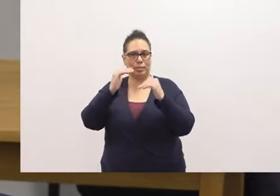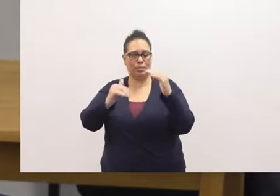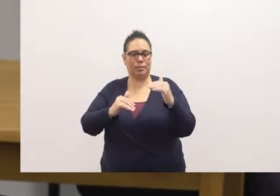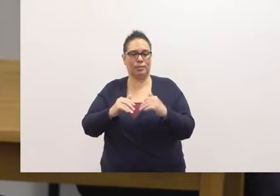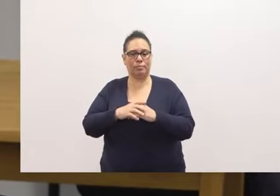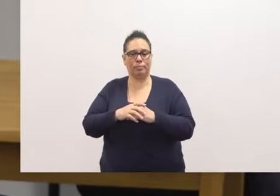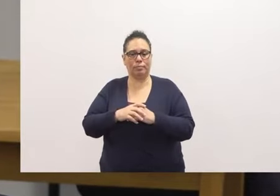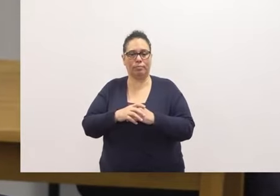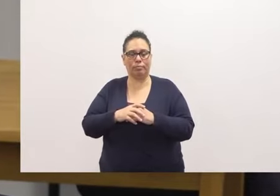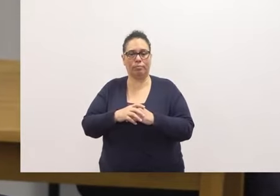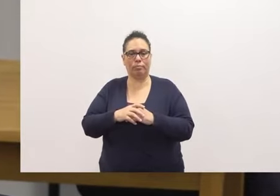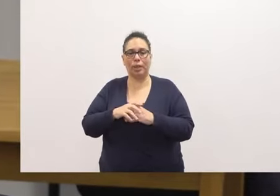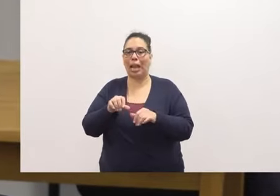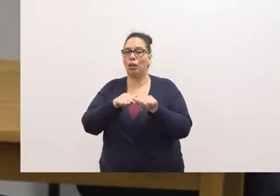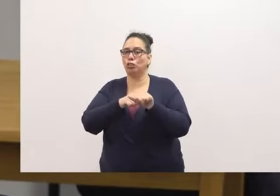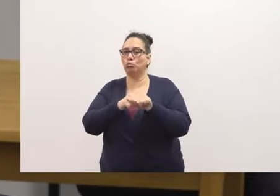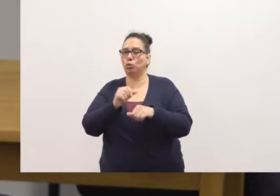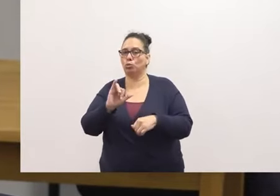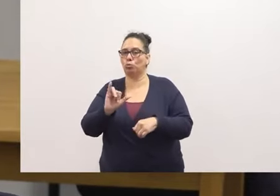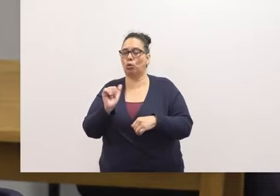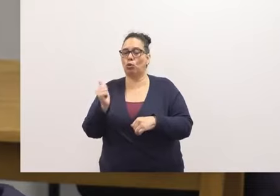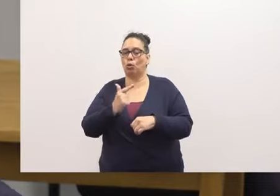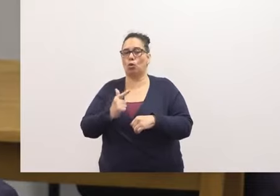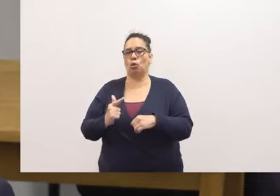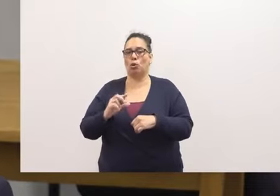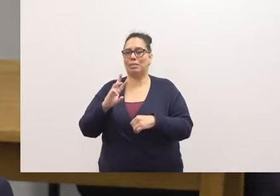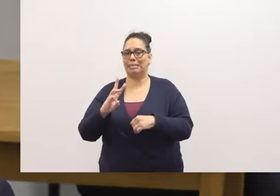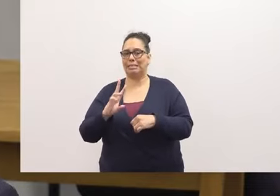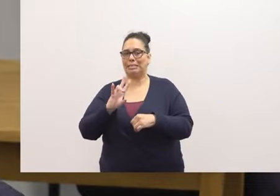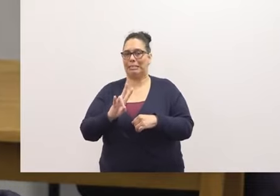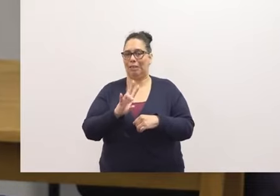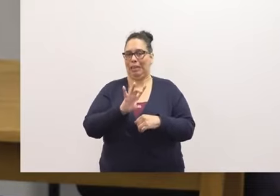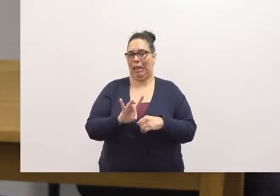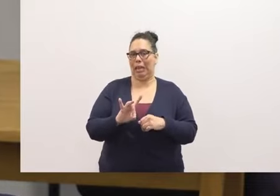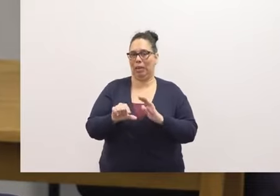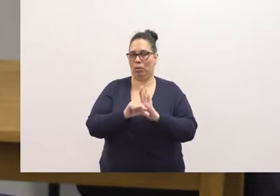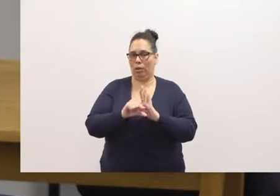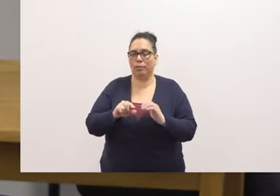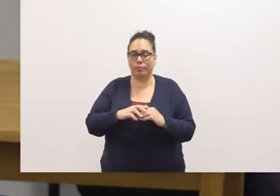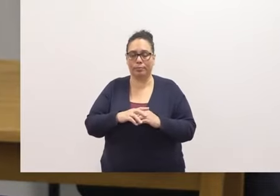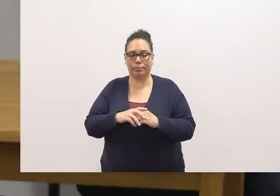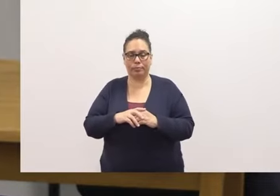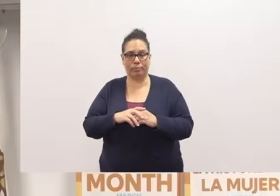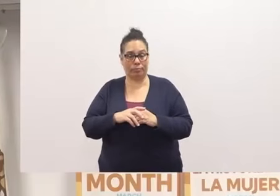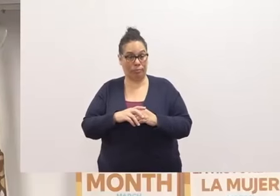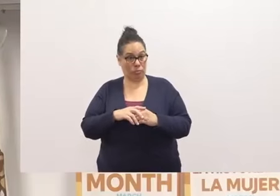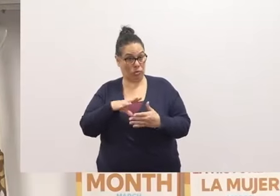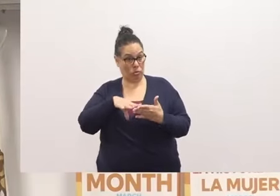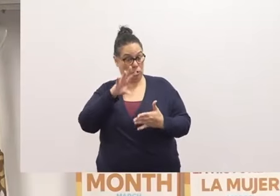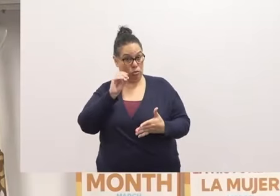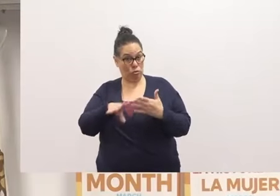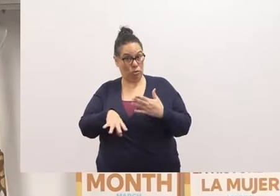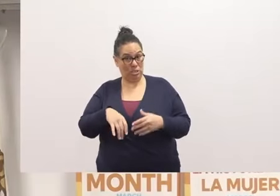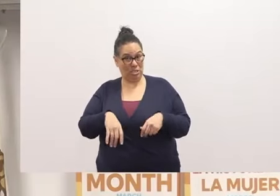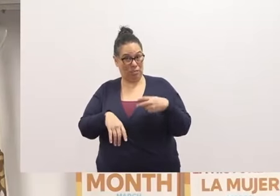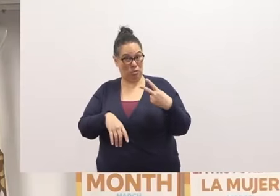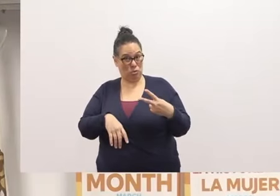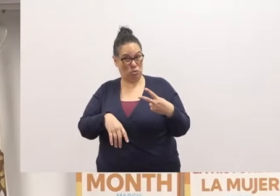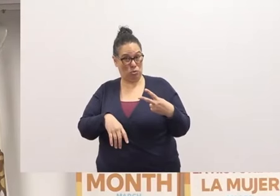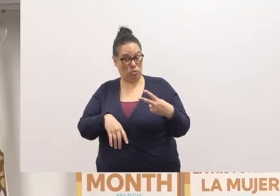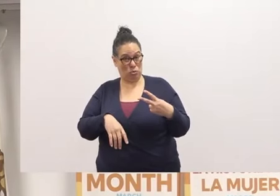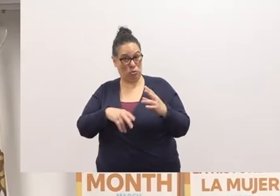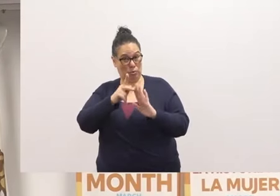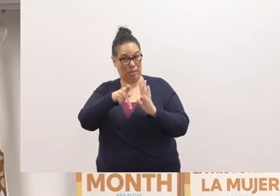seventh, and also in algebra too. We have it in all three levels. So our students would be in two blocks of math,